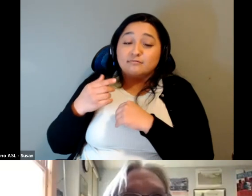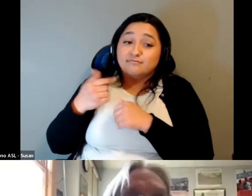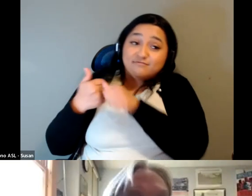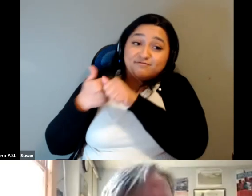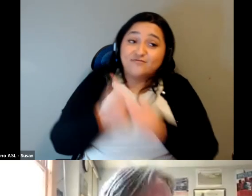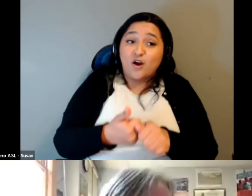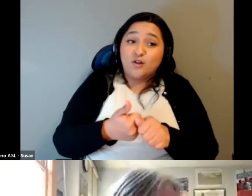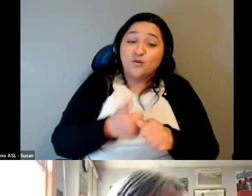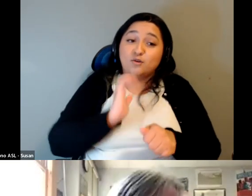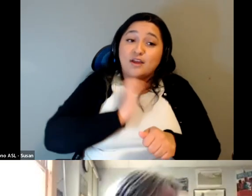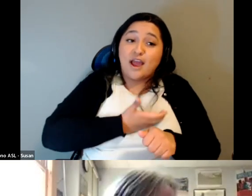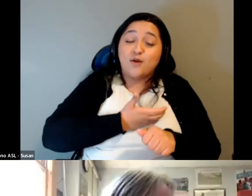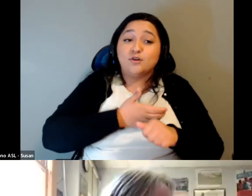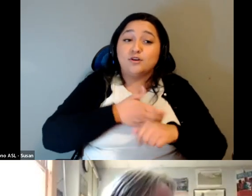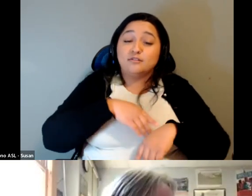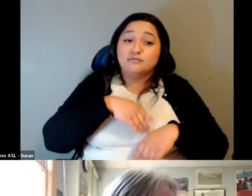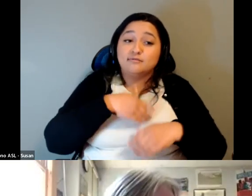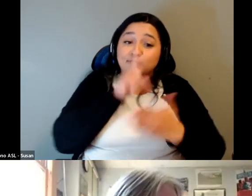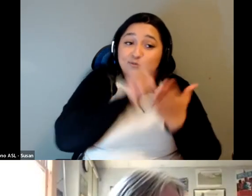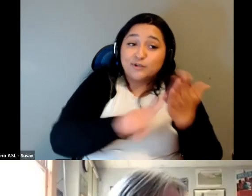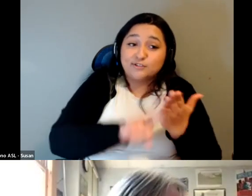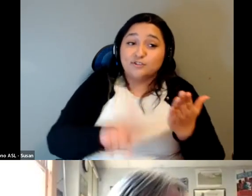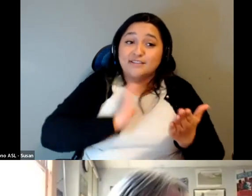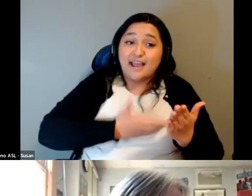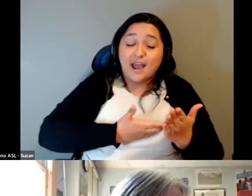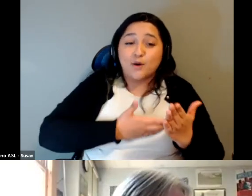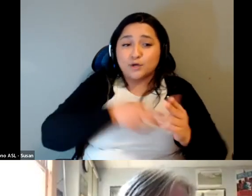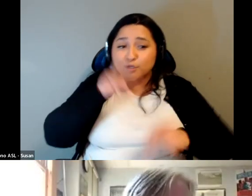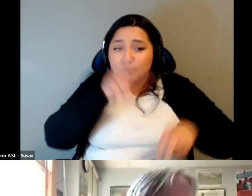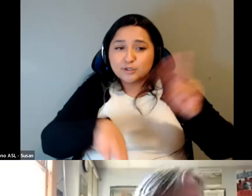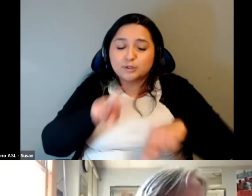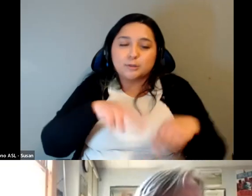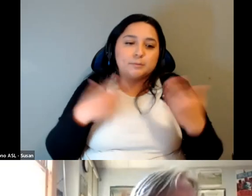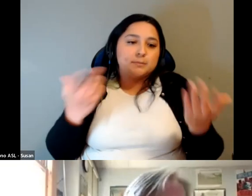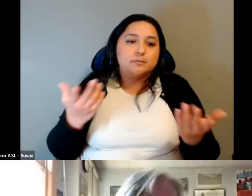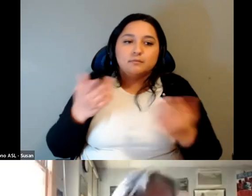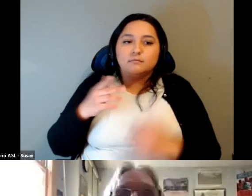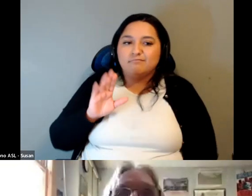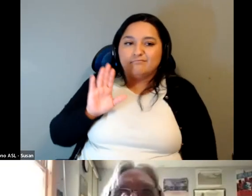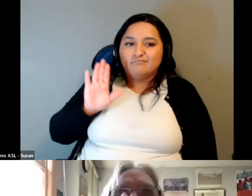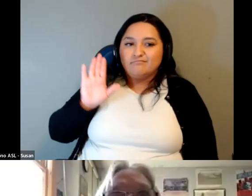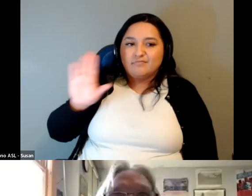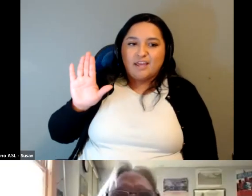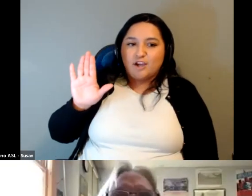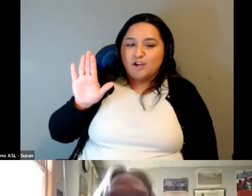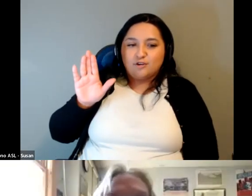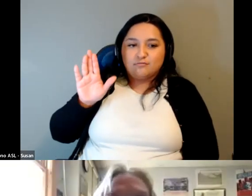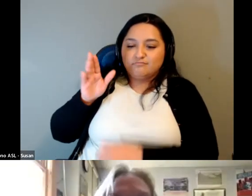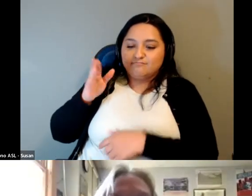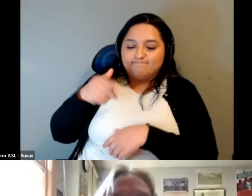actually the domain of they're really more elucidated by the study of history and